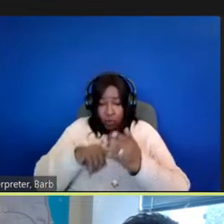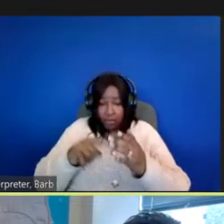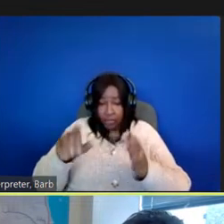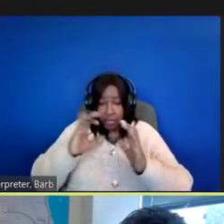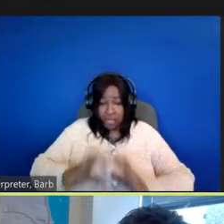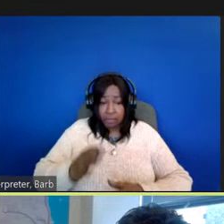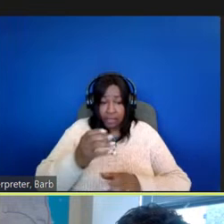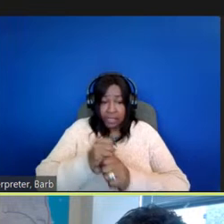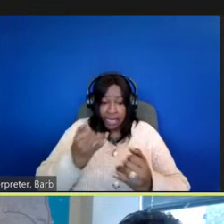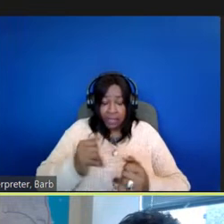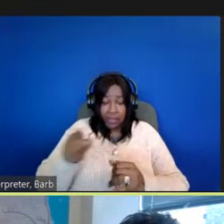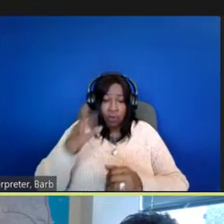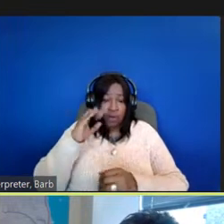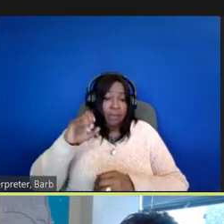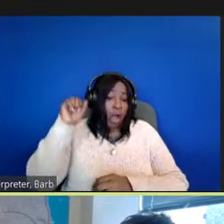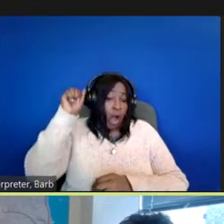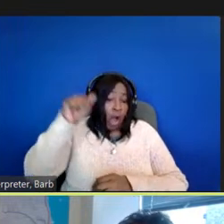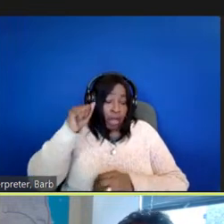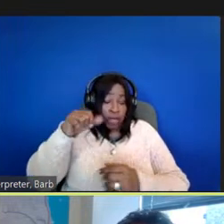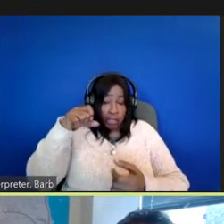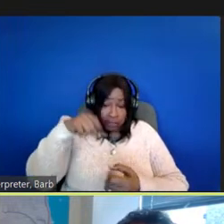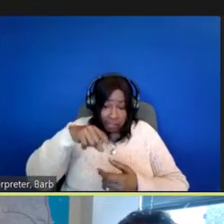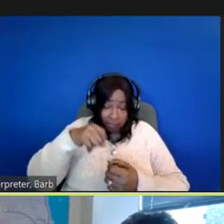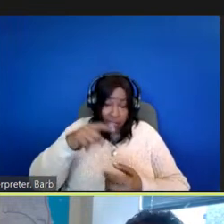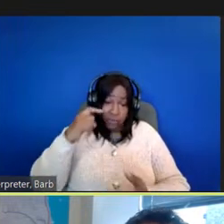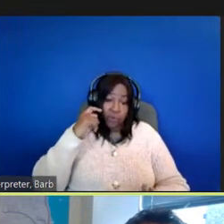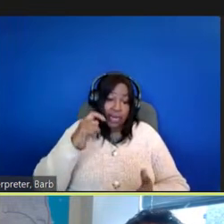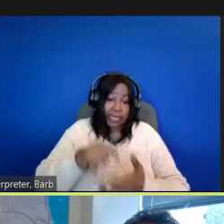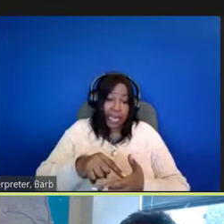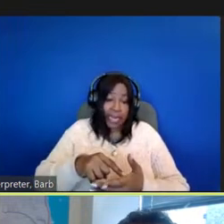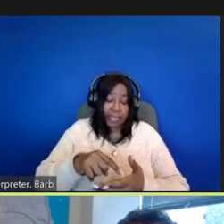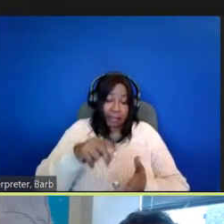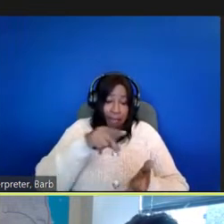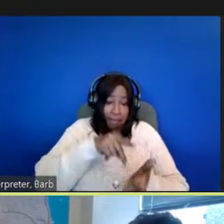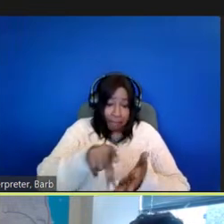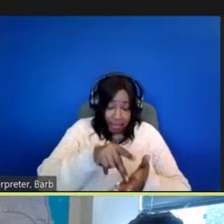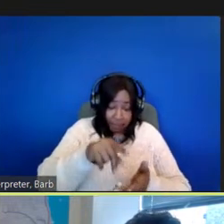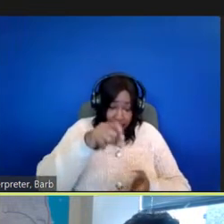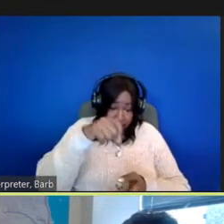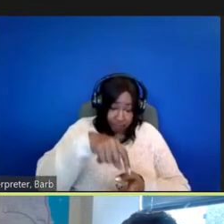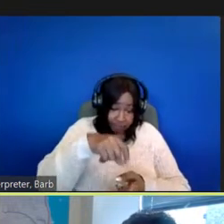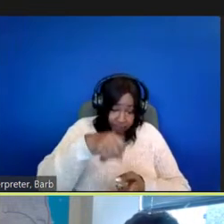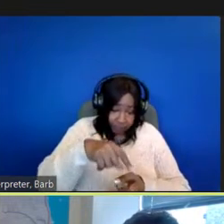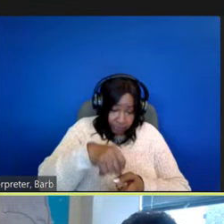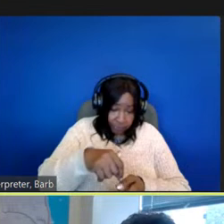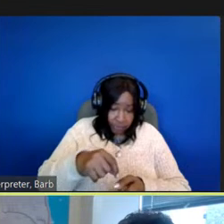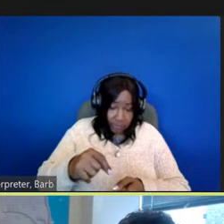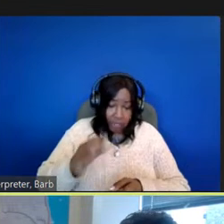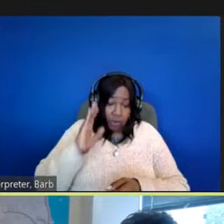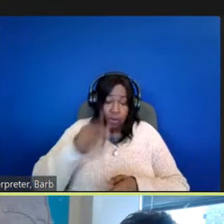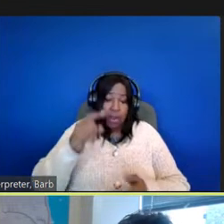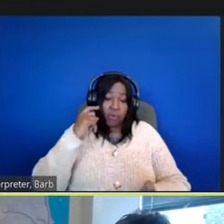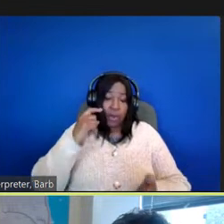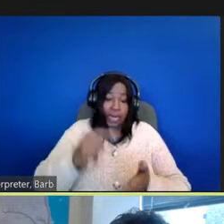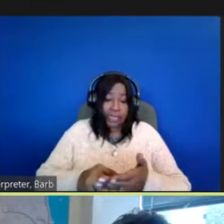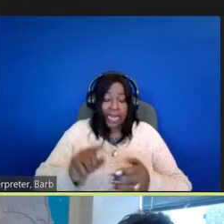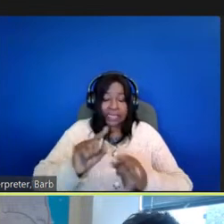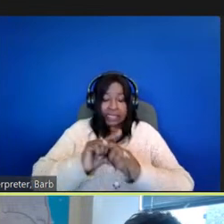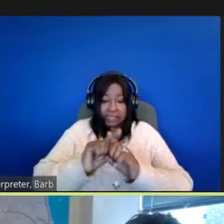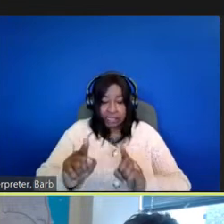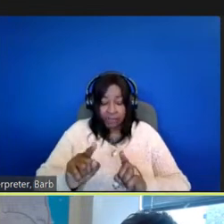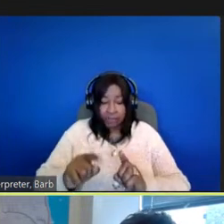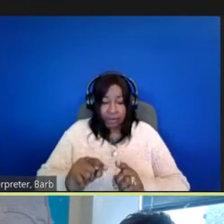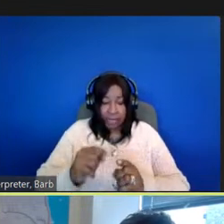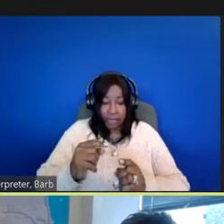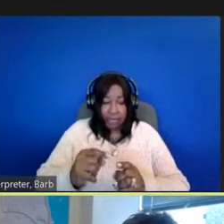signals to recognize fare payments. It will recognize different denominations, so we will know more